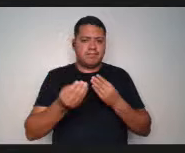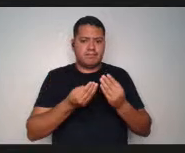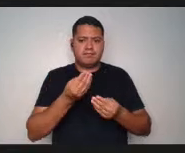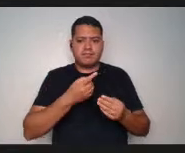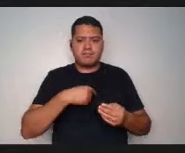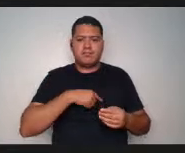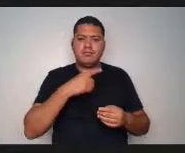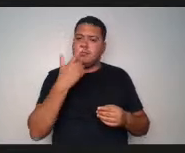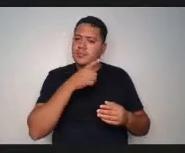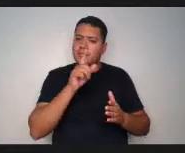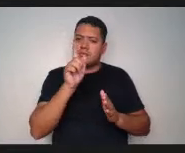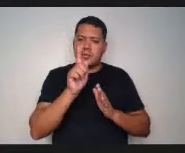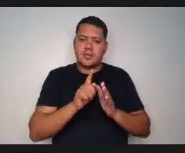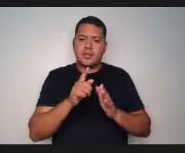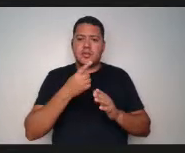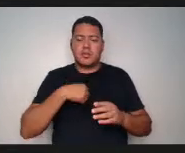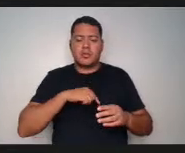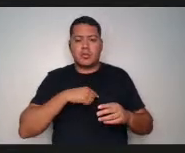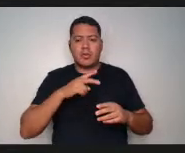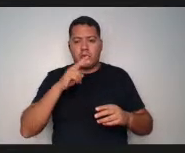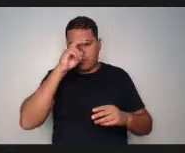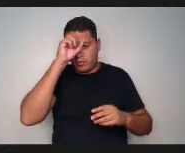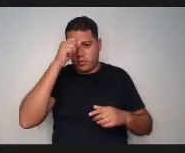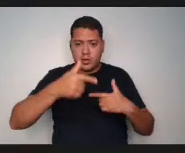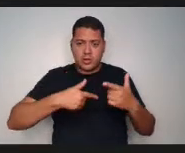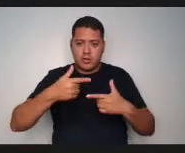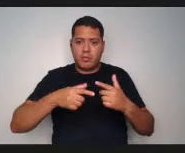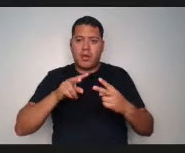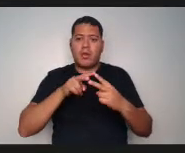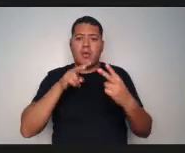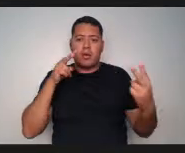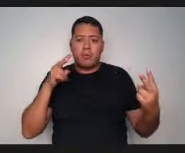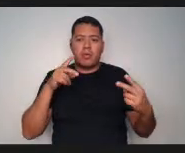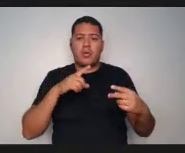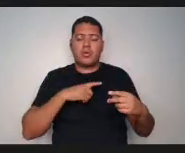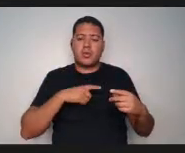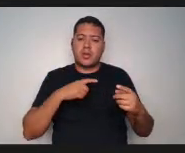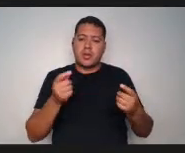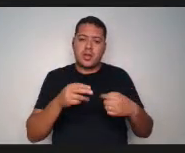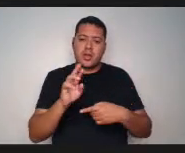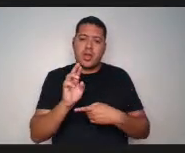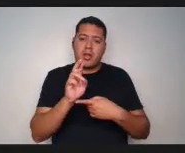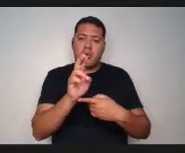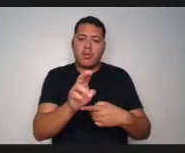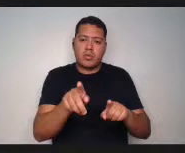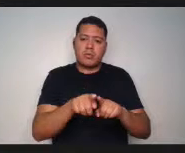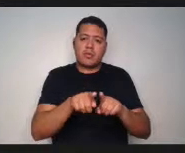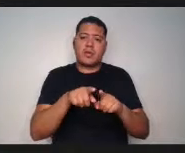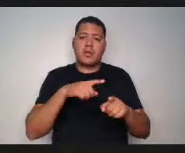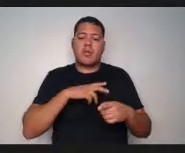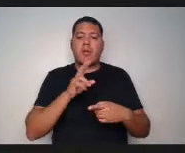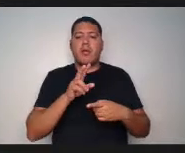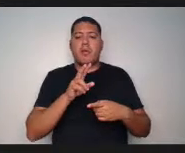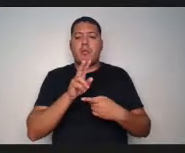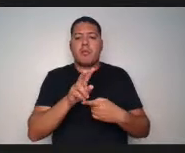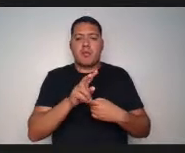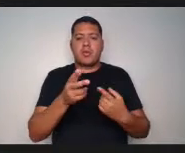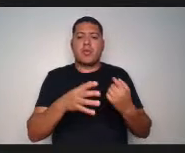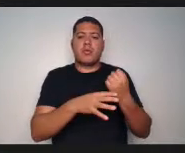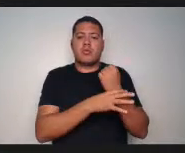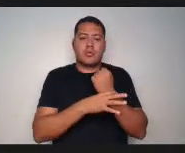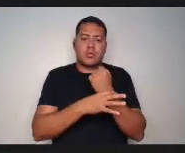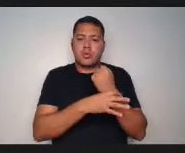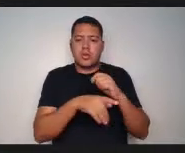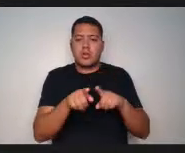the resources and attention to health and safety protections, but how do we get occupational safety